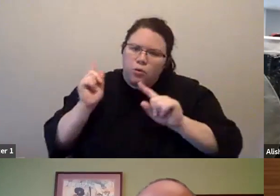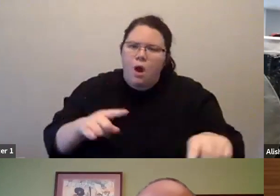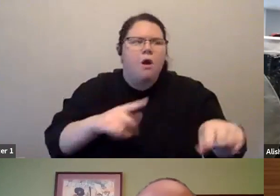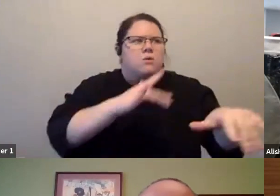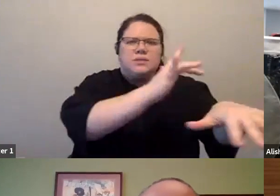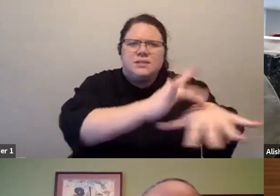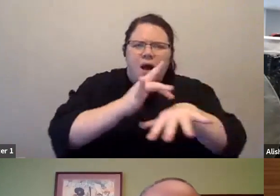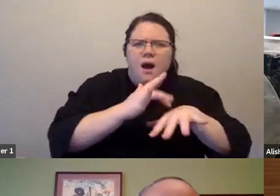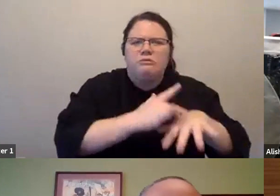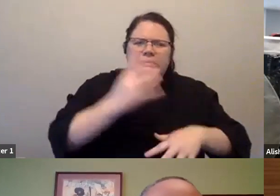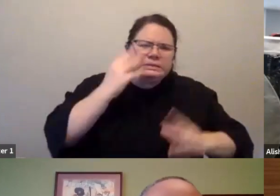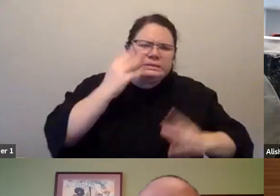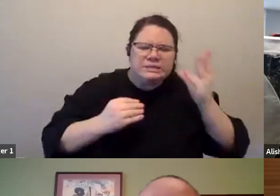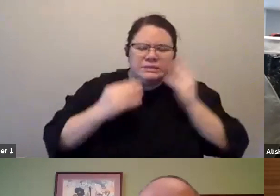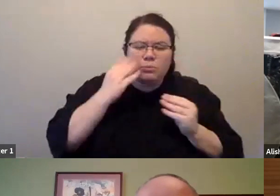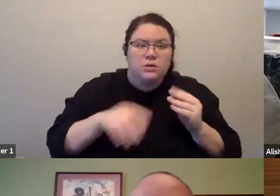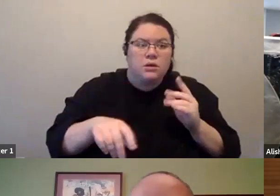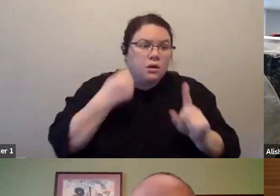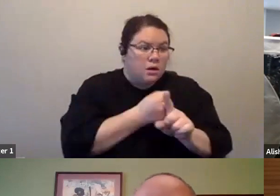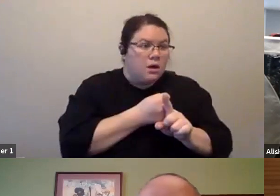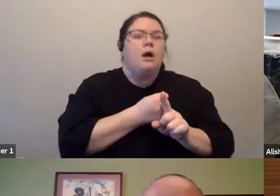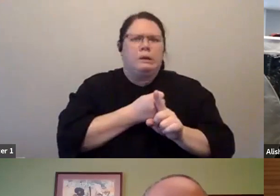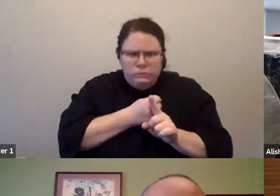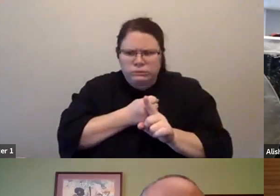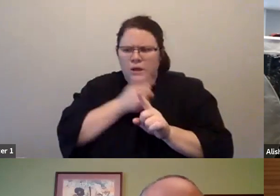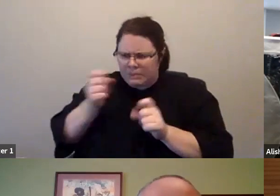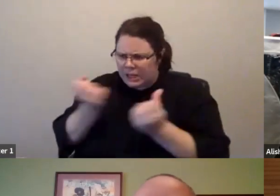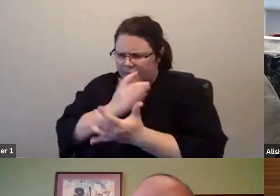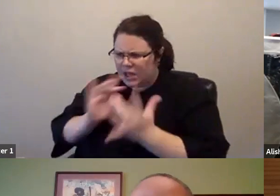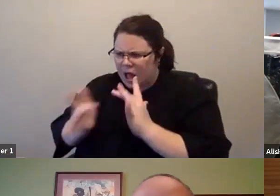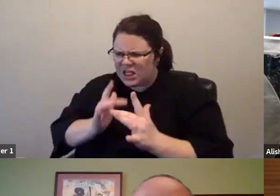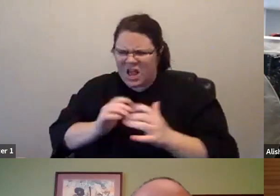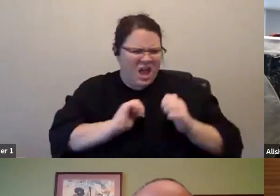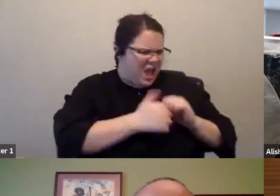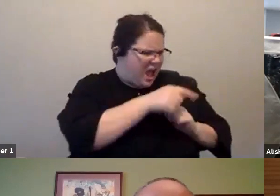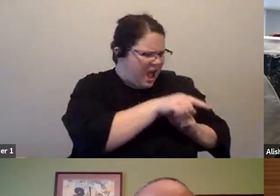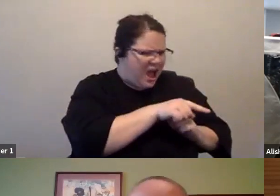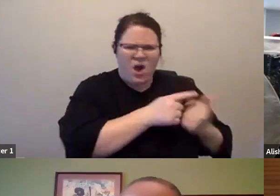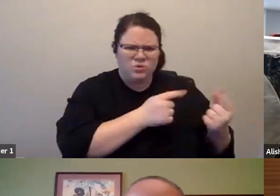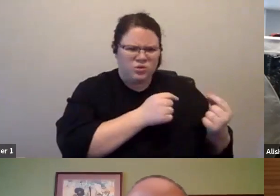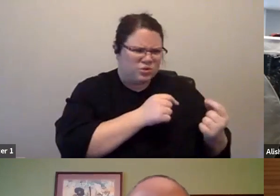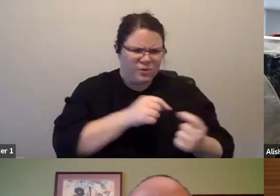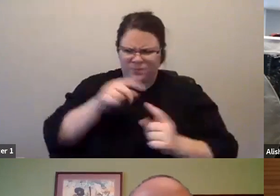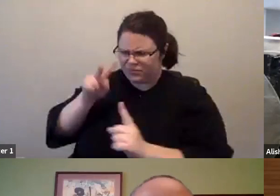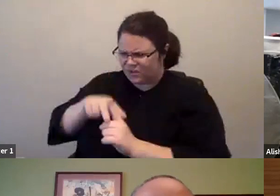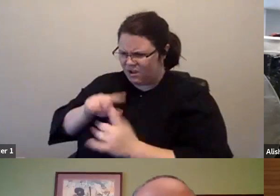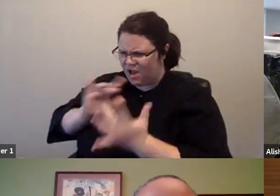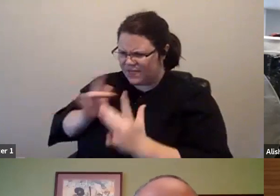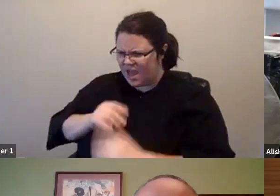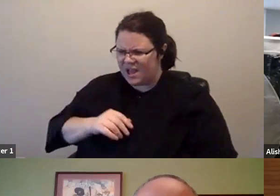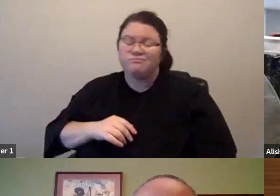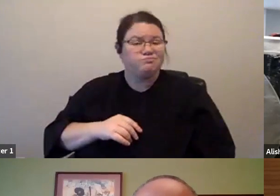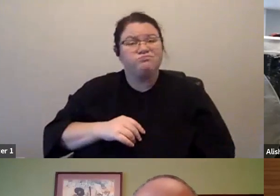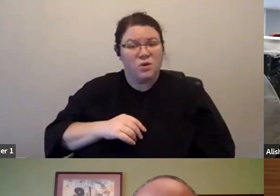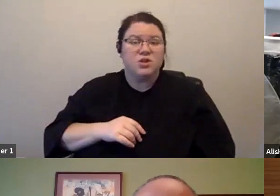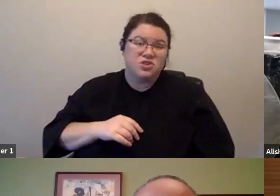kind of things. And all of a sudden we're now locked into this virtual environment, and so we had to pivot. And I think it went well. We got